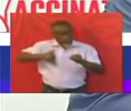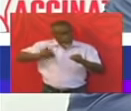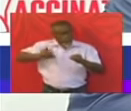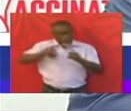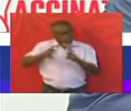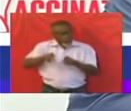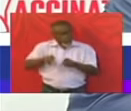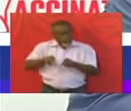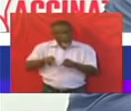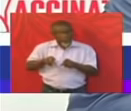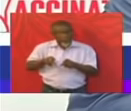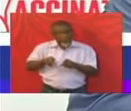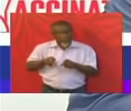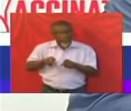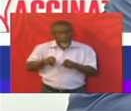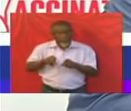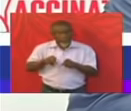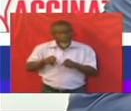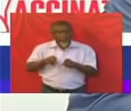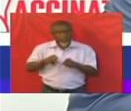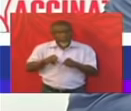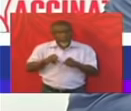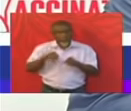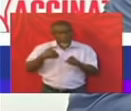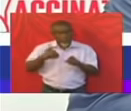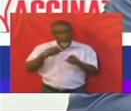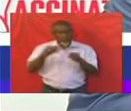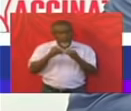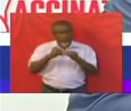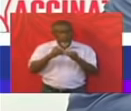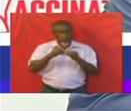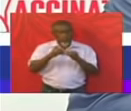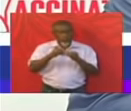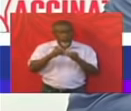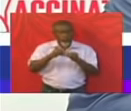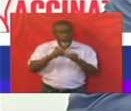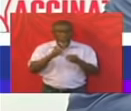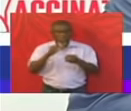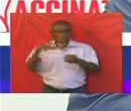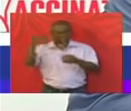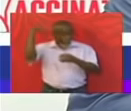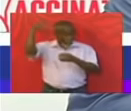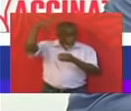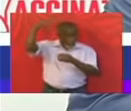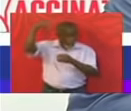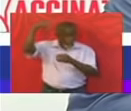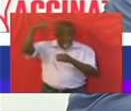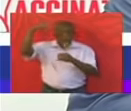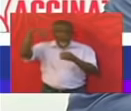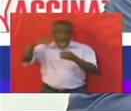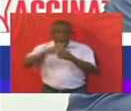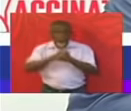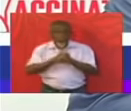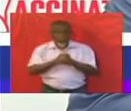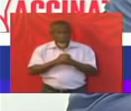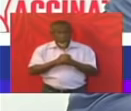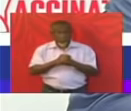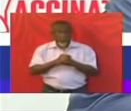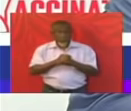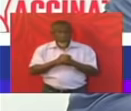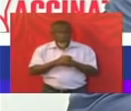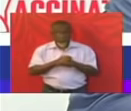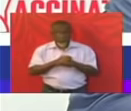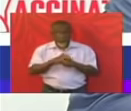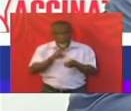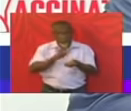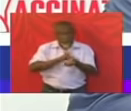and the additional technical support, ambulances, medications, etc., to deal with anaphylactic reactions is in fact in place at all of